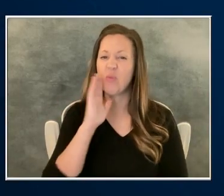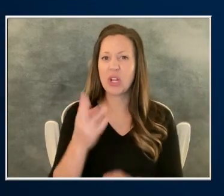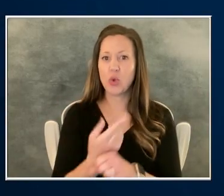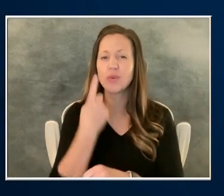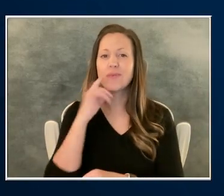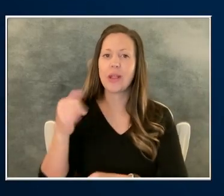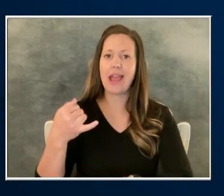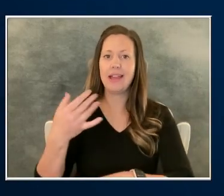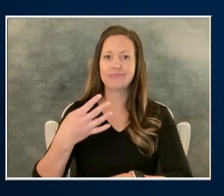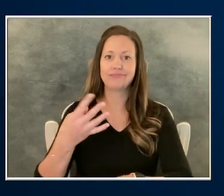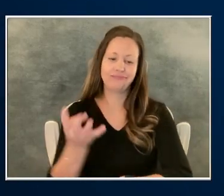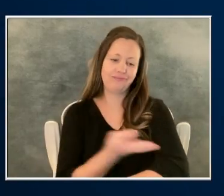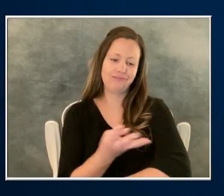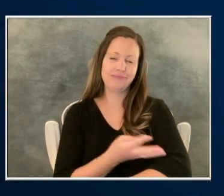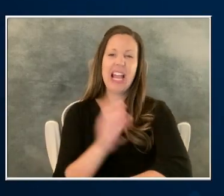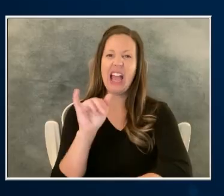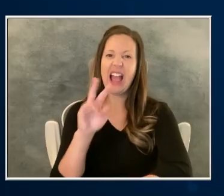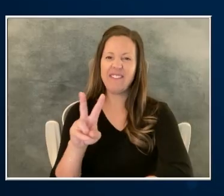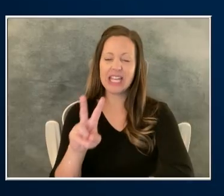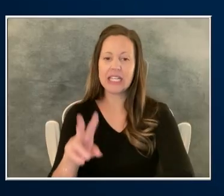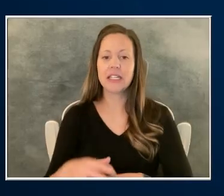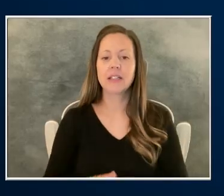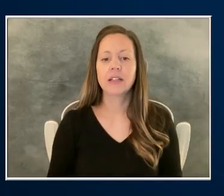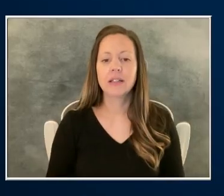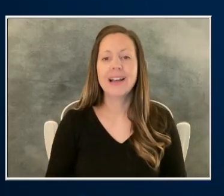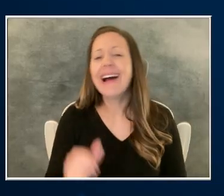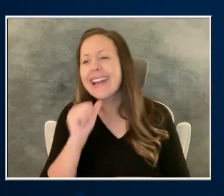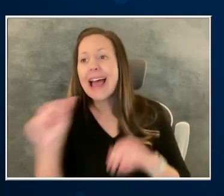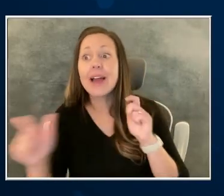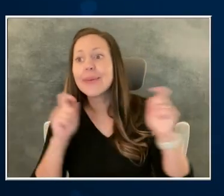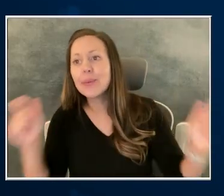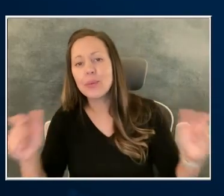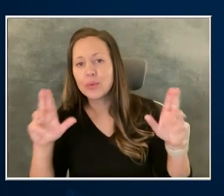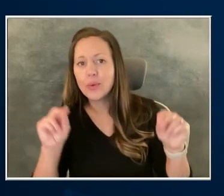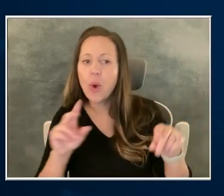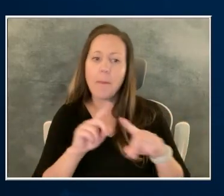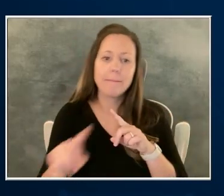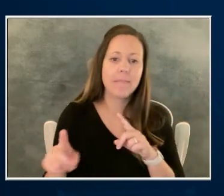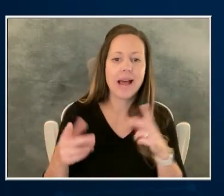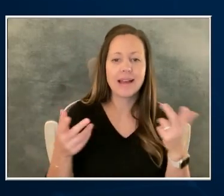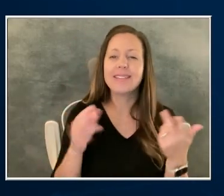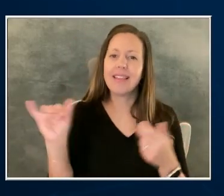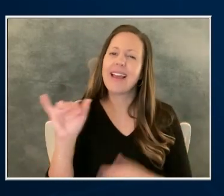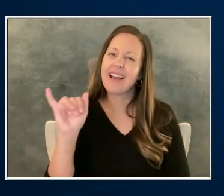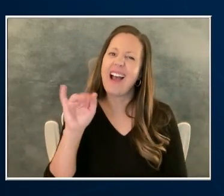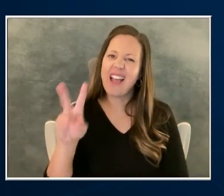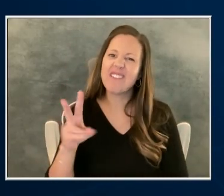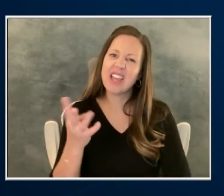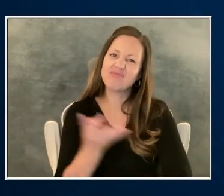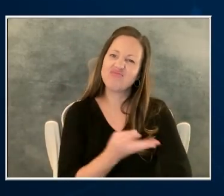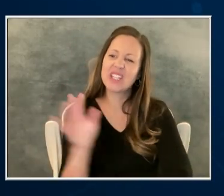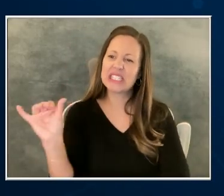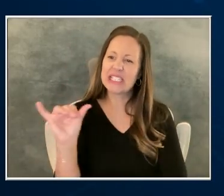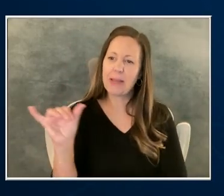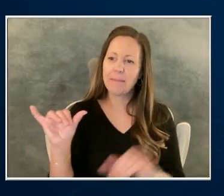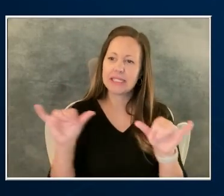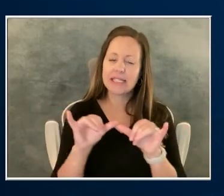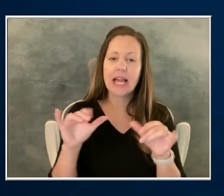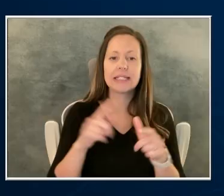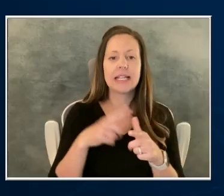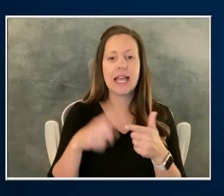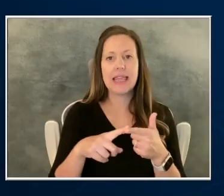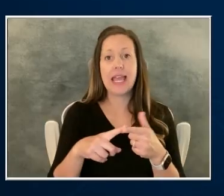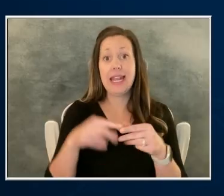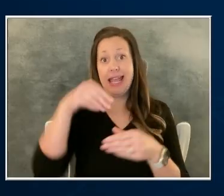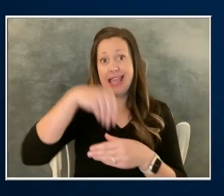big that it's that traumatic, but think of roughly kind of like getting an IV. and there's a smaller one inside with a